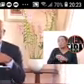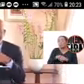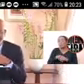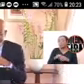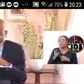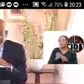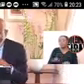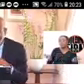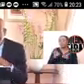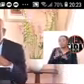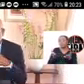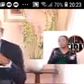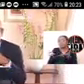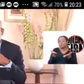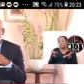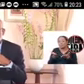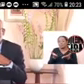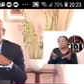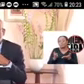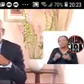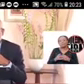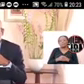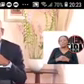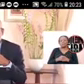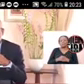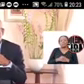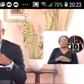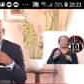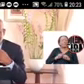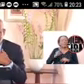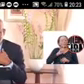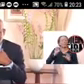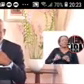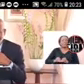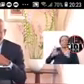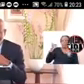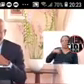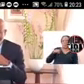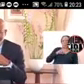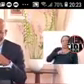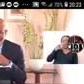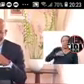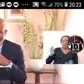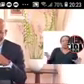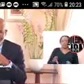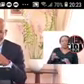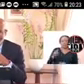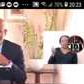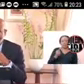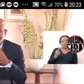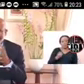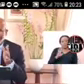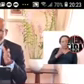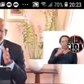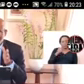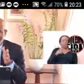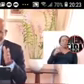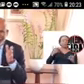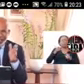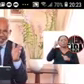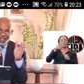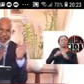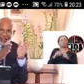one of the exempted businesses. It is therefore clear to us that we we need to do something. Now let's remember that we have a